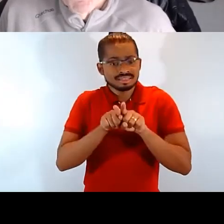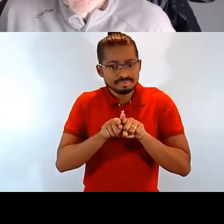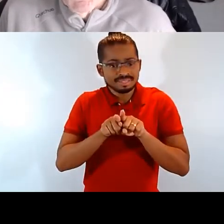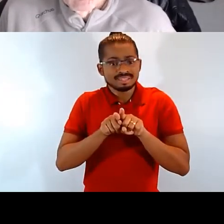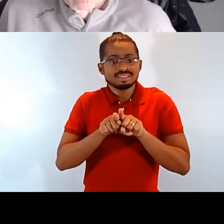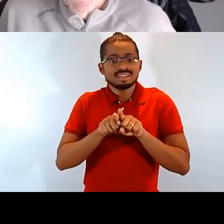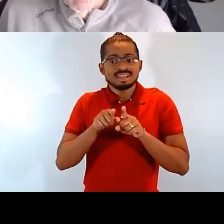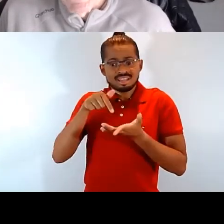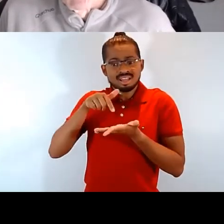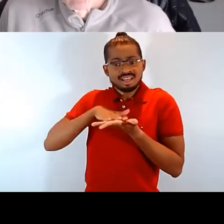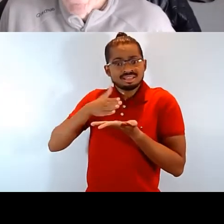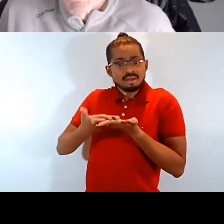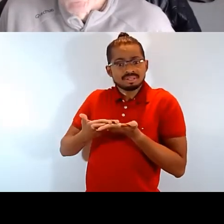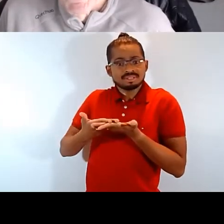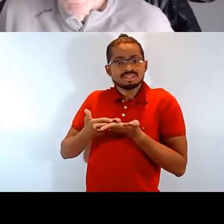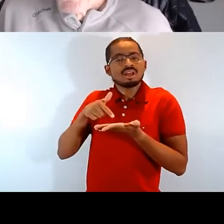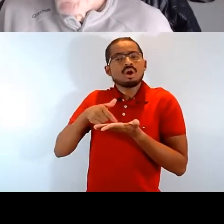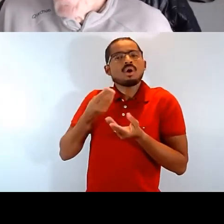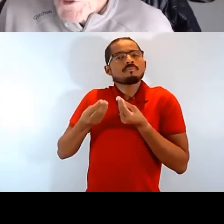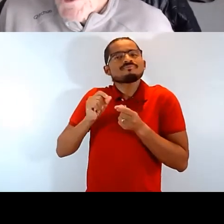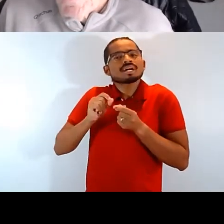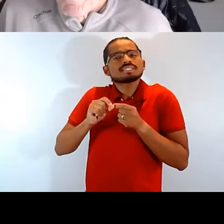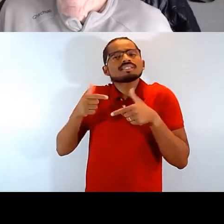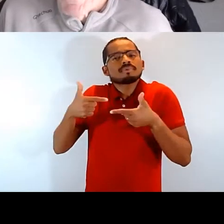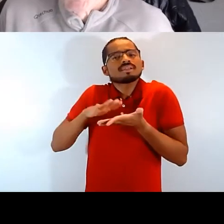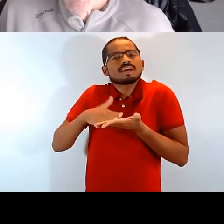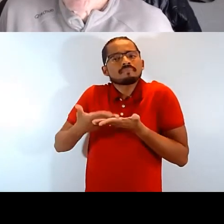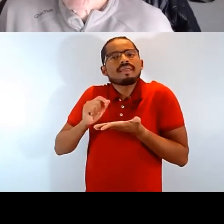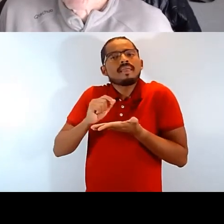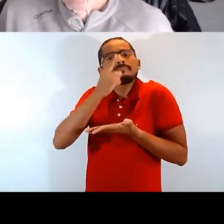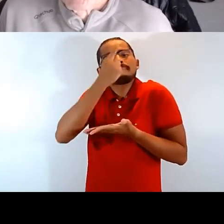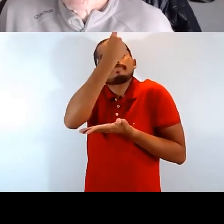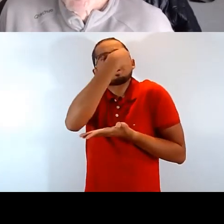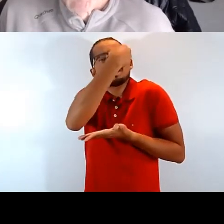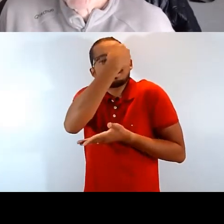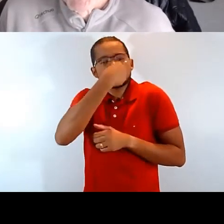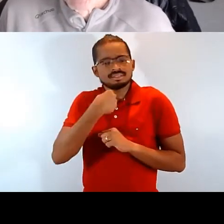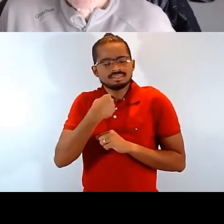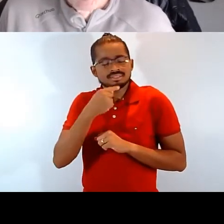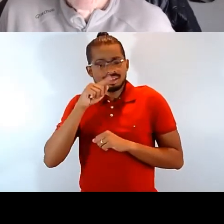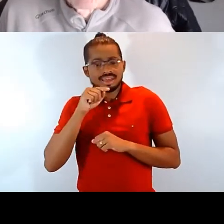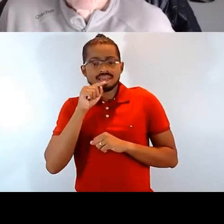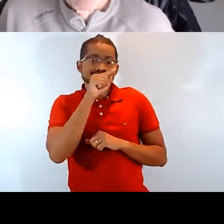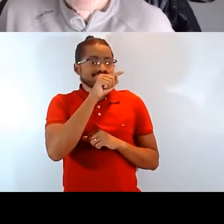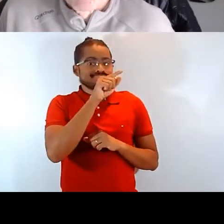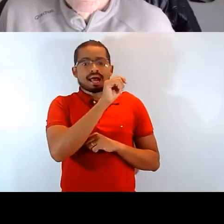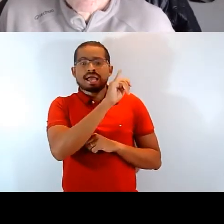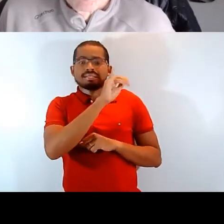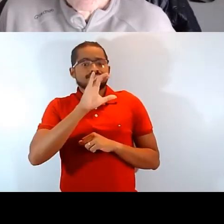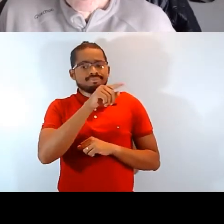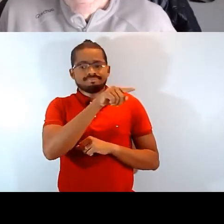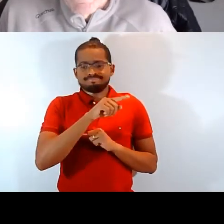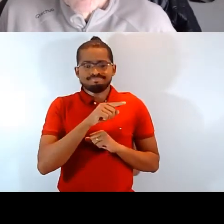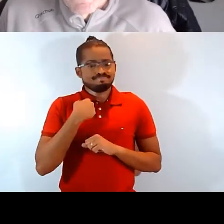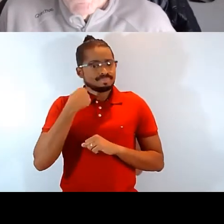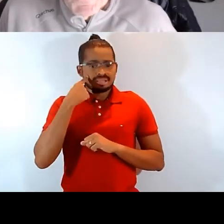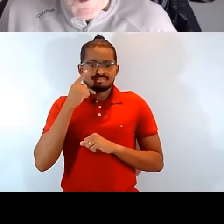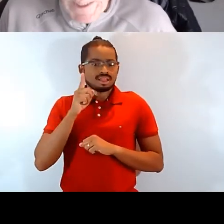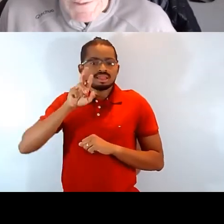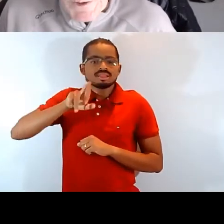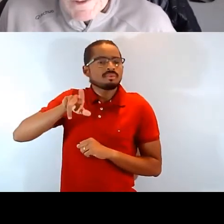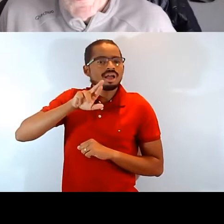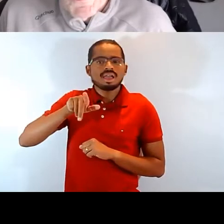In other words, it is defined by ourselves, not by the client, not by the client. And